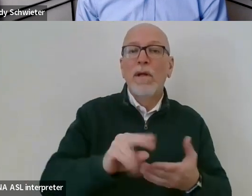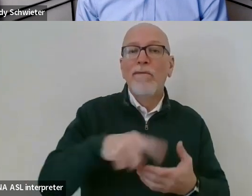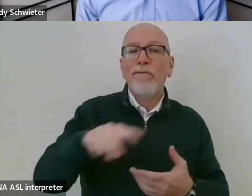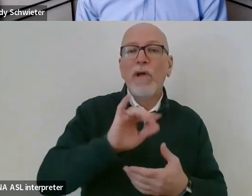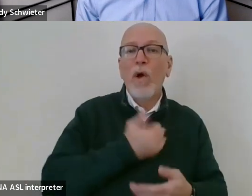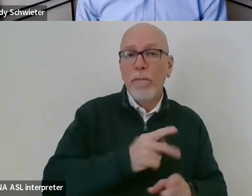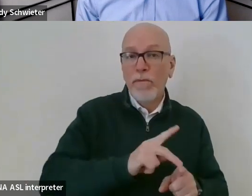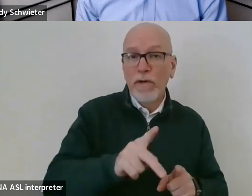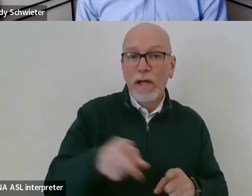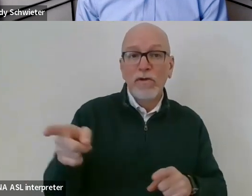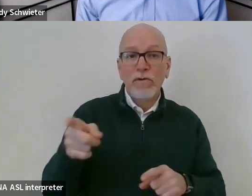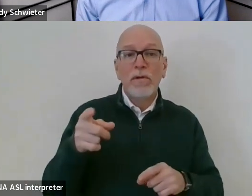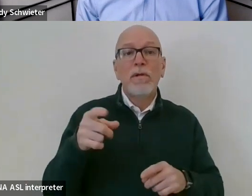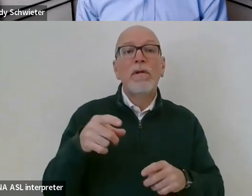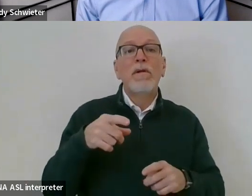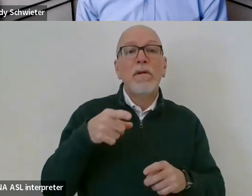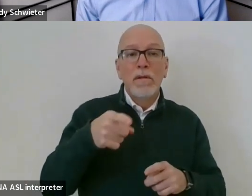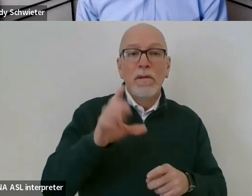profession, technology, the